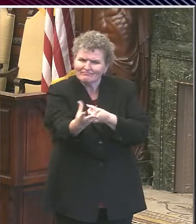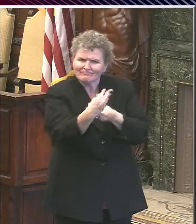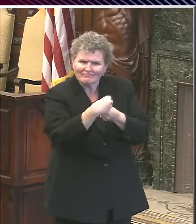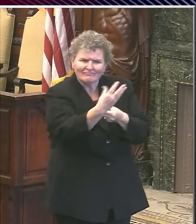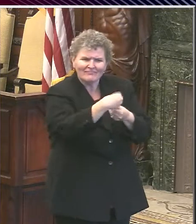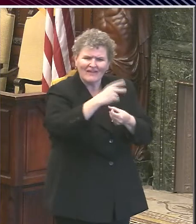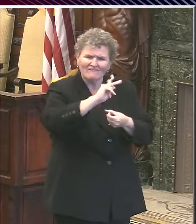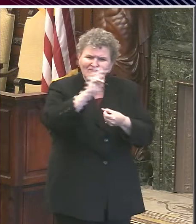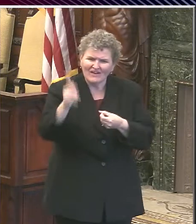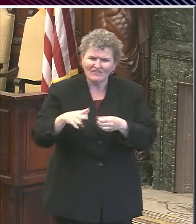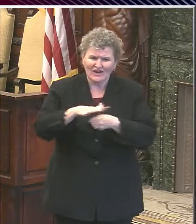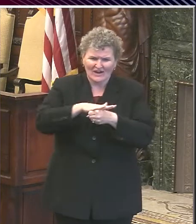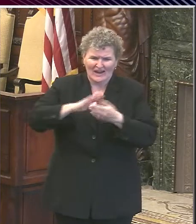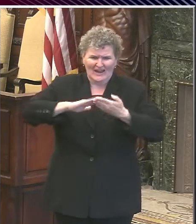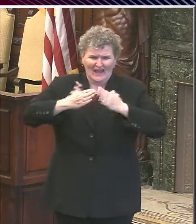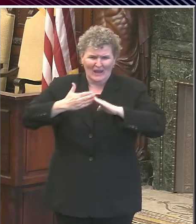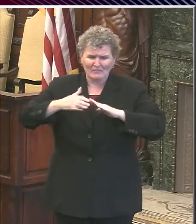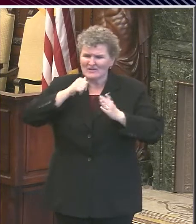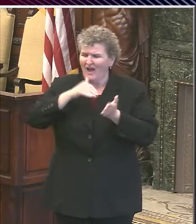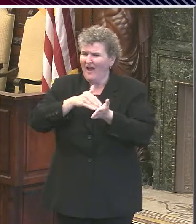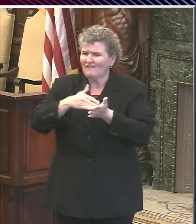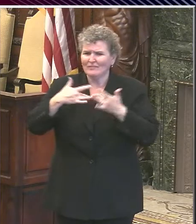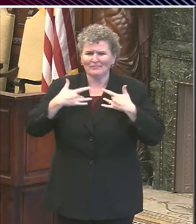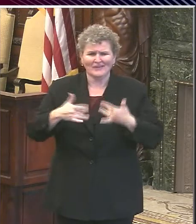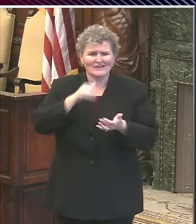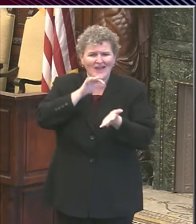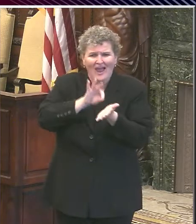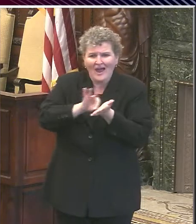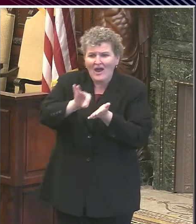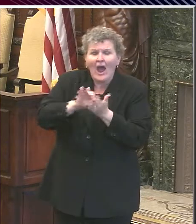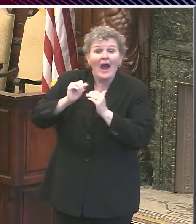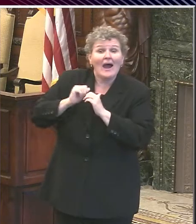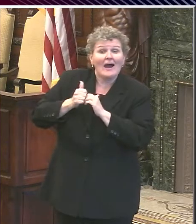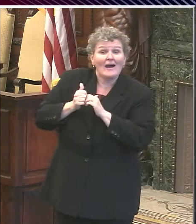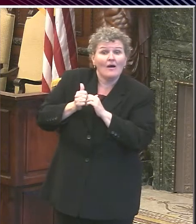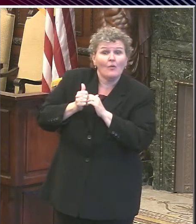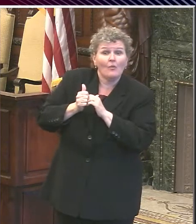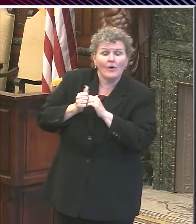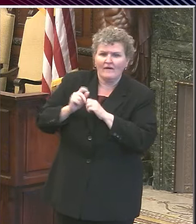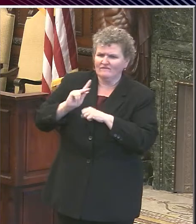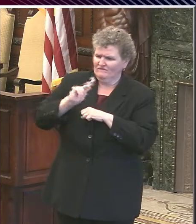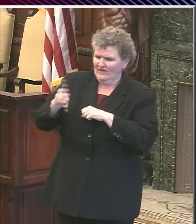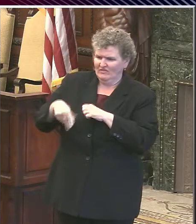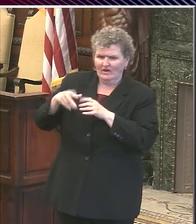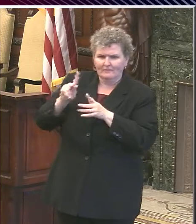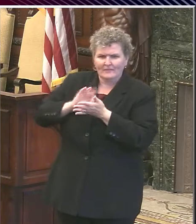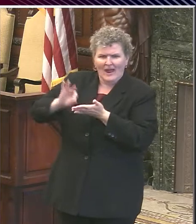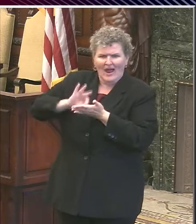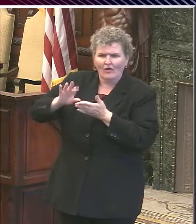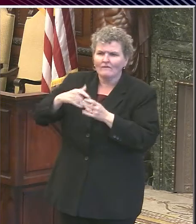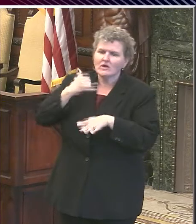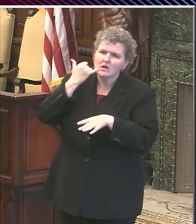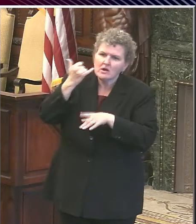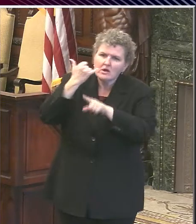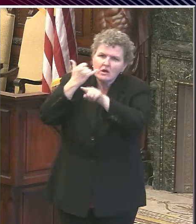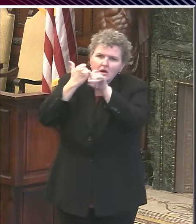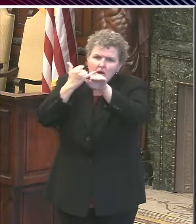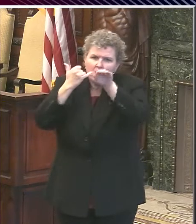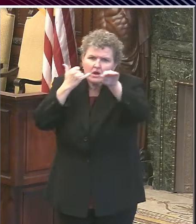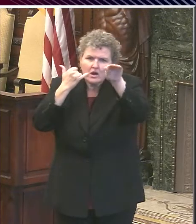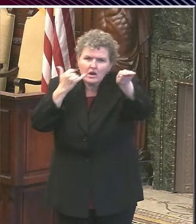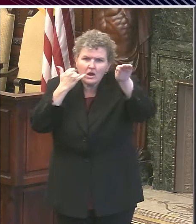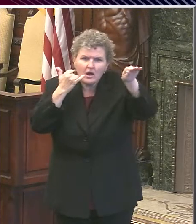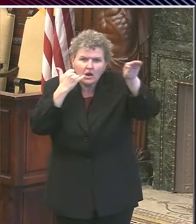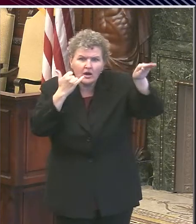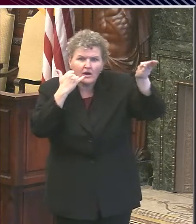neighborhoods through phone banking and socially distanced activities. Since Philly Counts has started phone banking, the team has worked with community